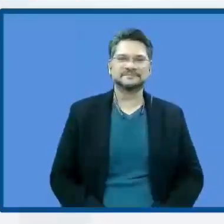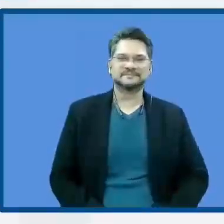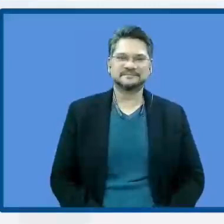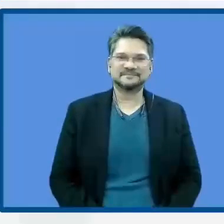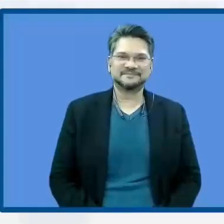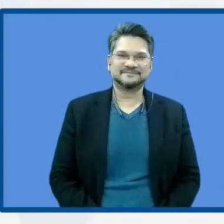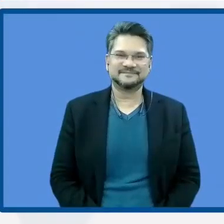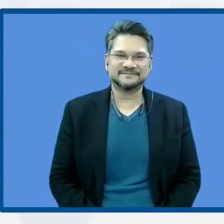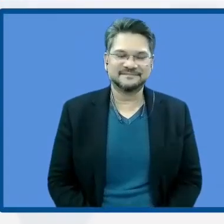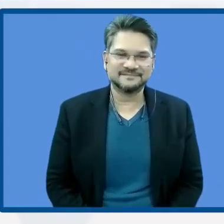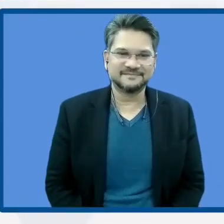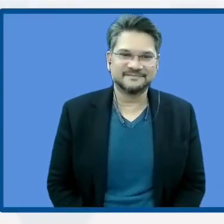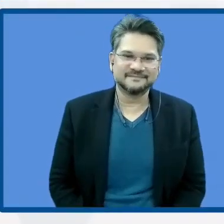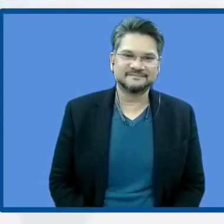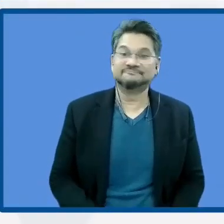Patricia?